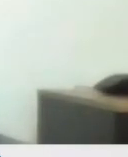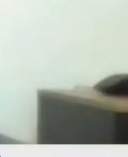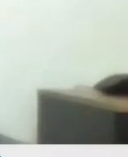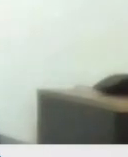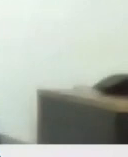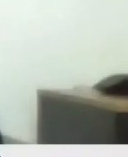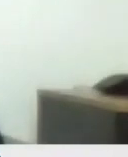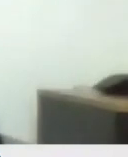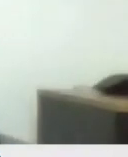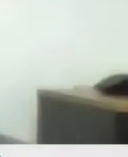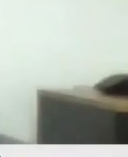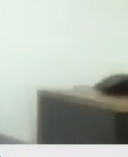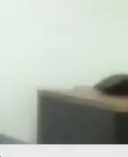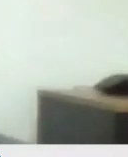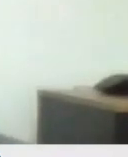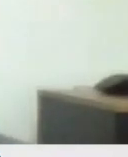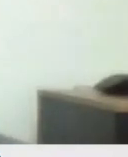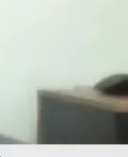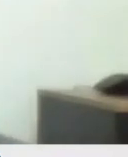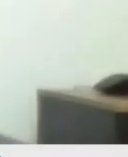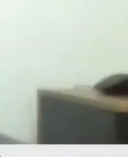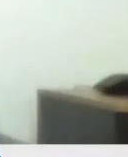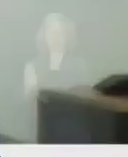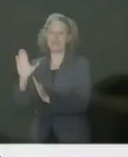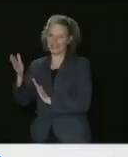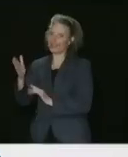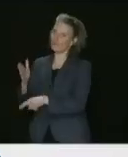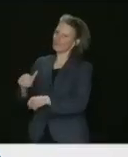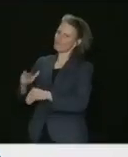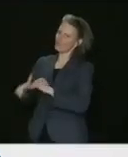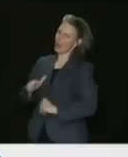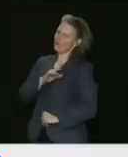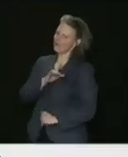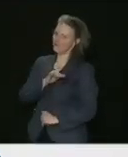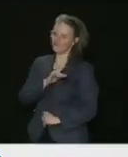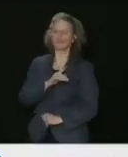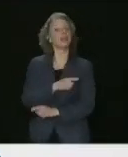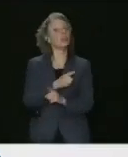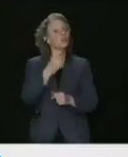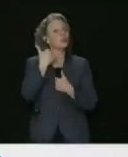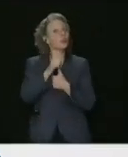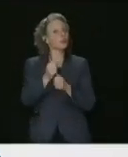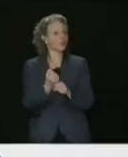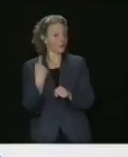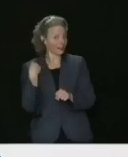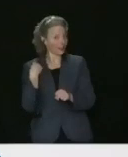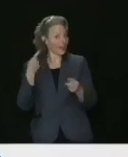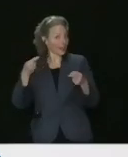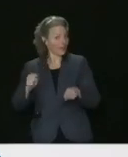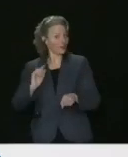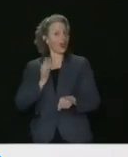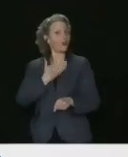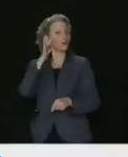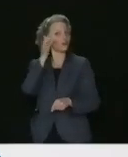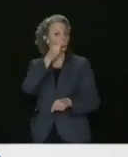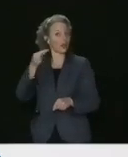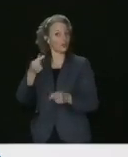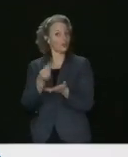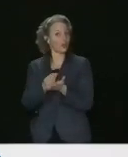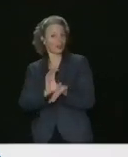development are showing concrete results for people. You will all remember that last year, our government